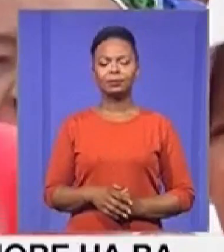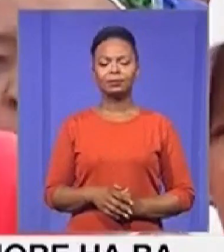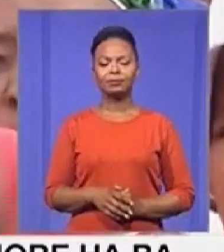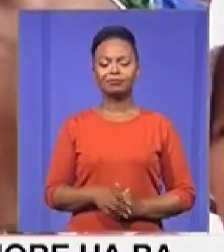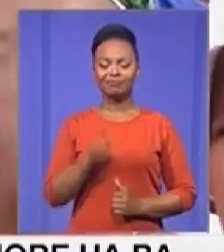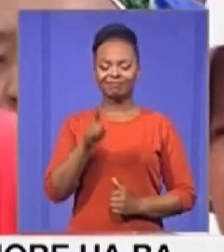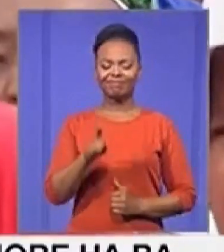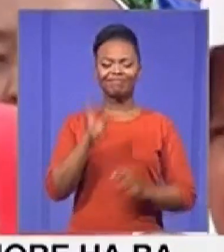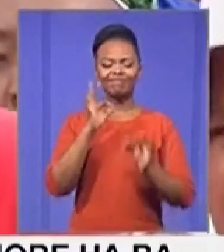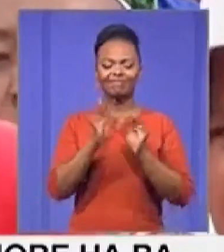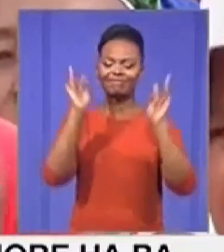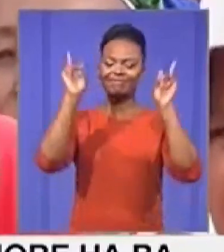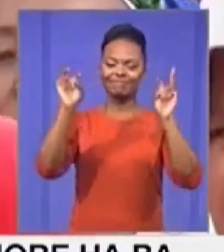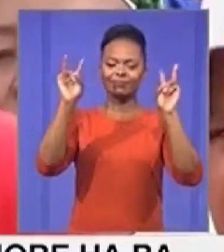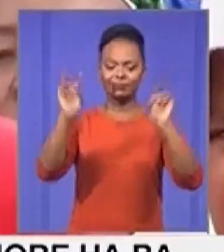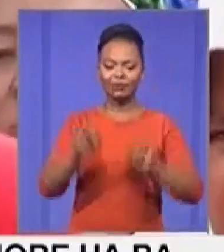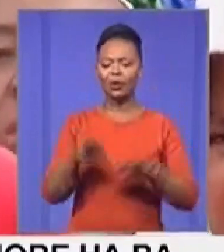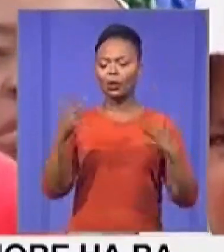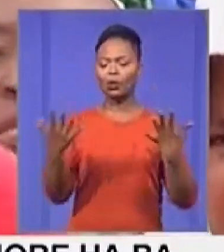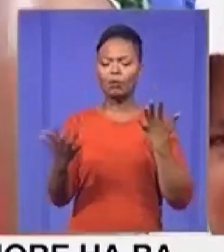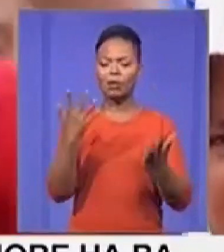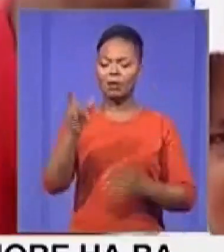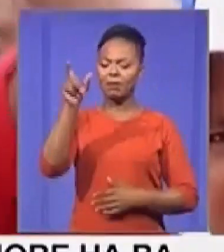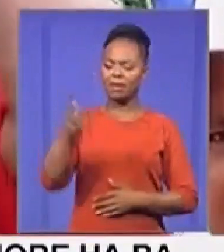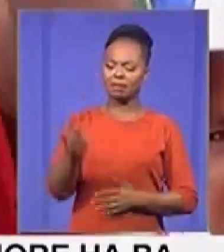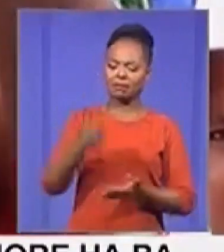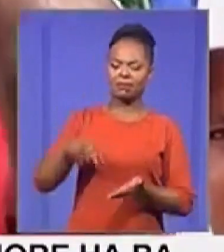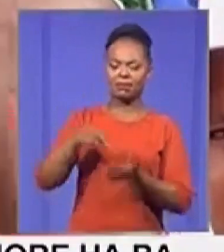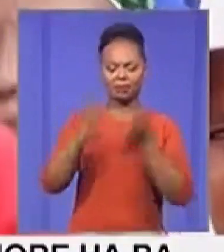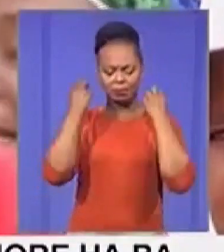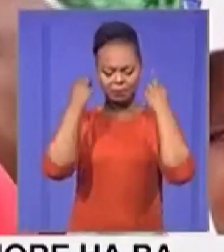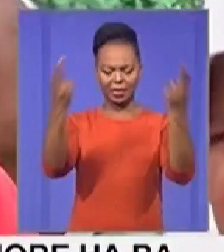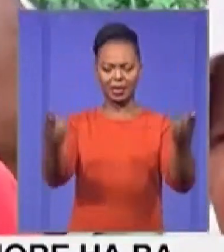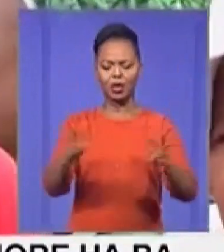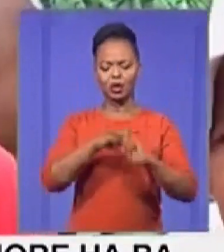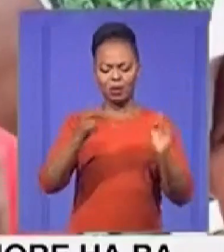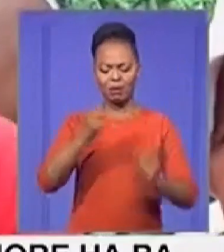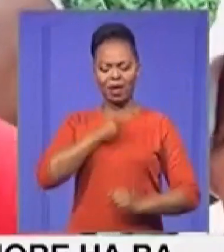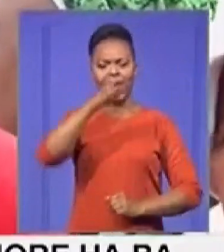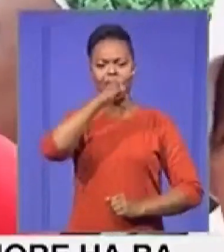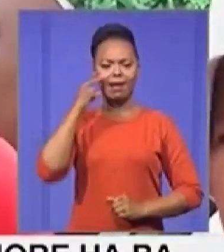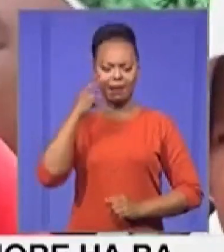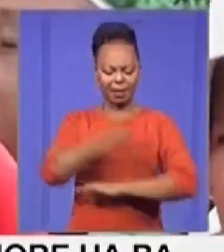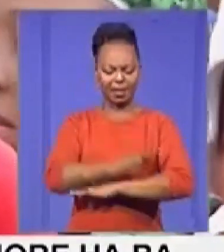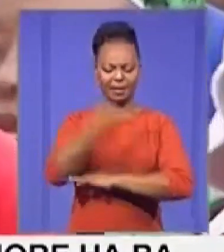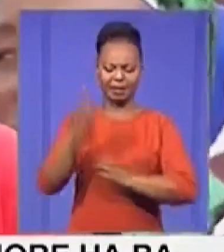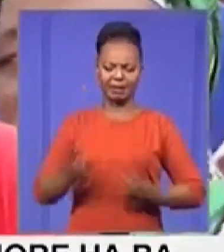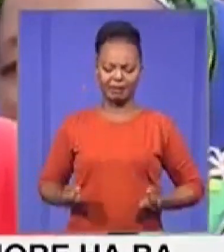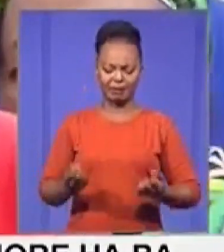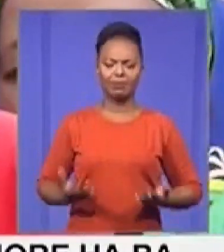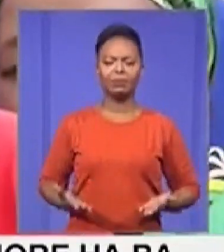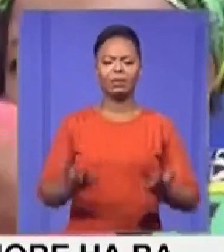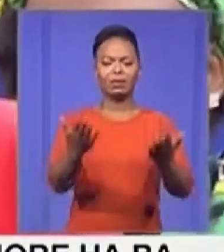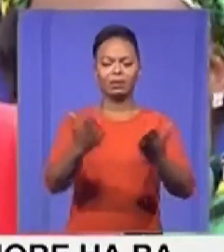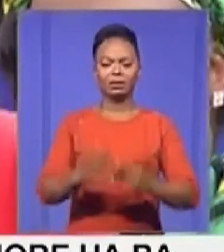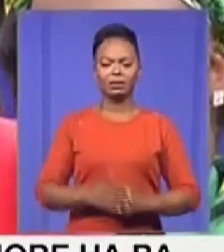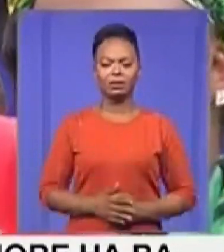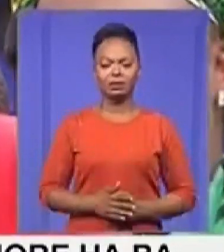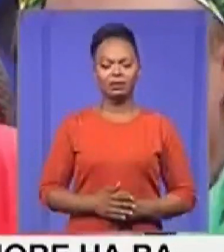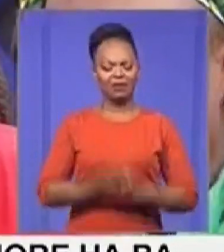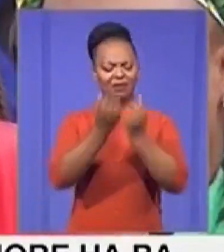matter or a leader khona go ema are not in my name by this day ya service delivery ya selo